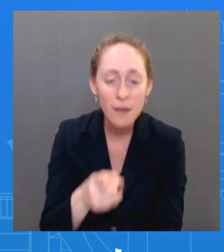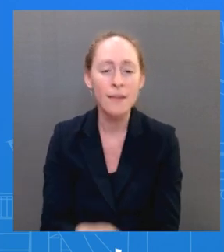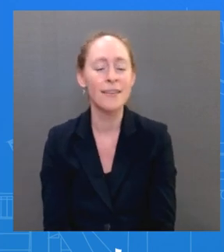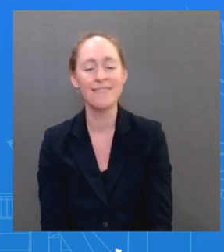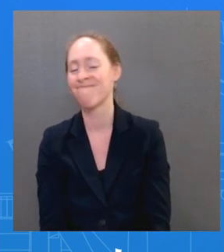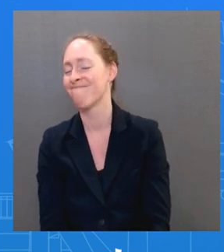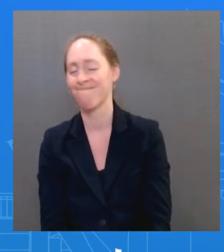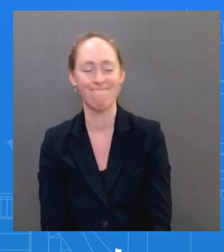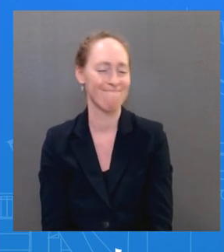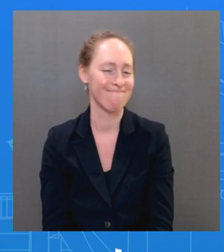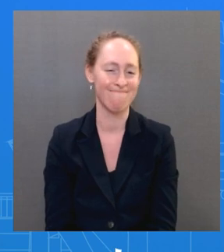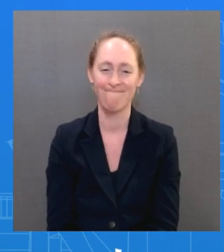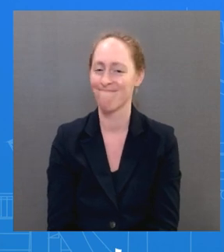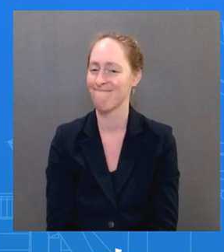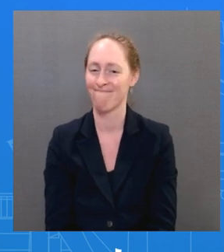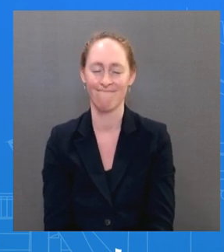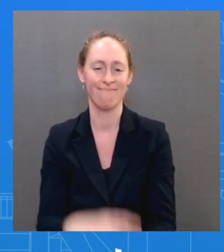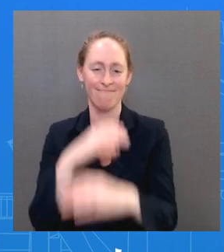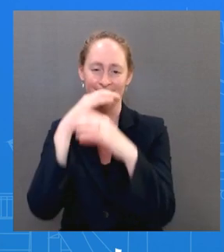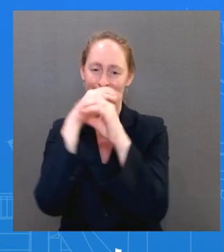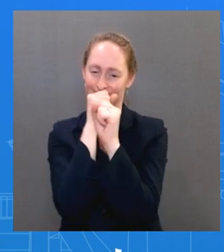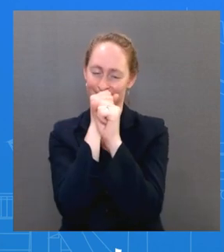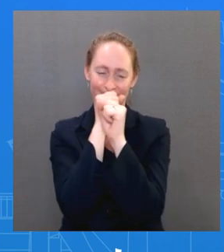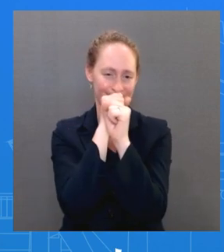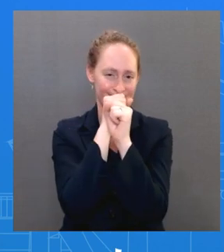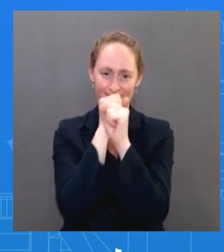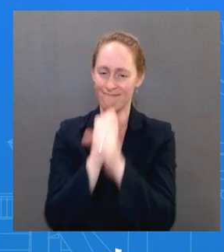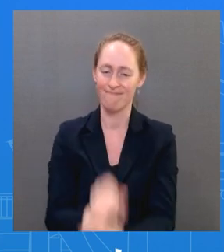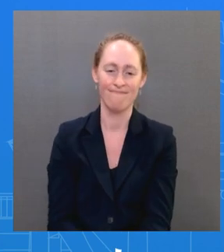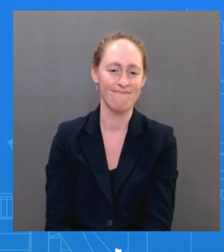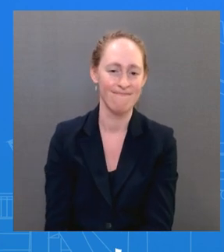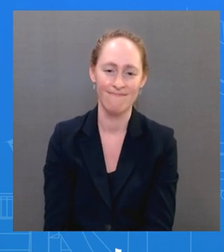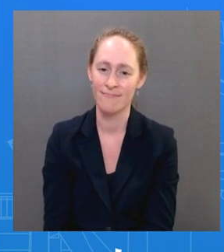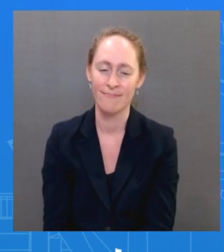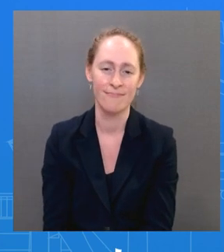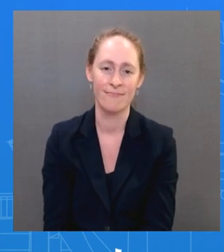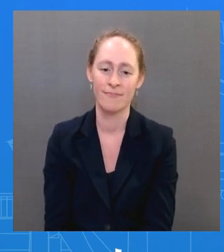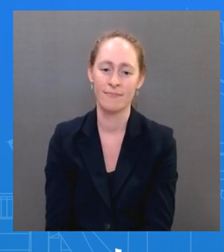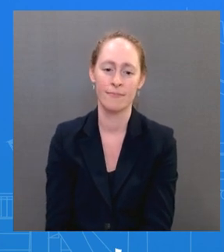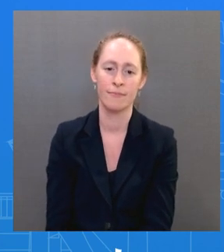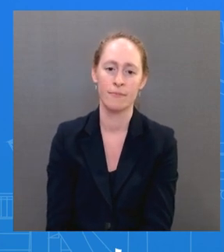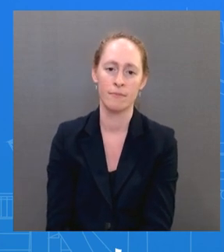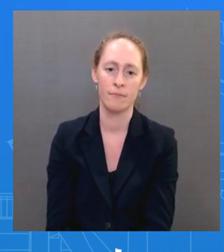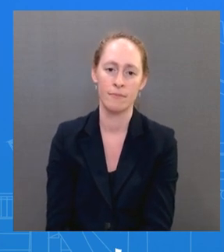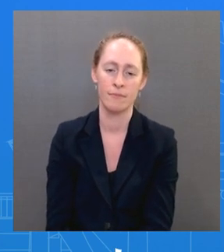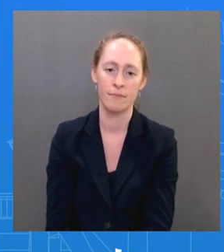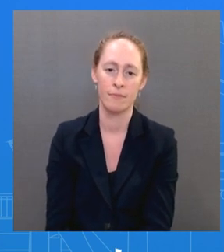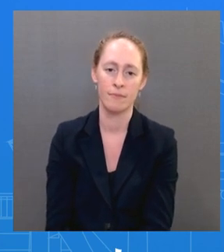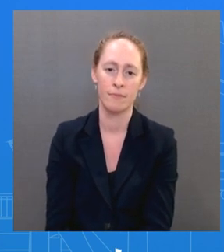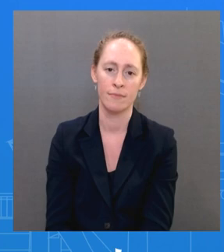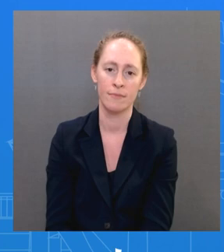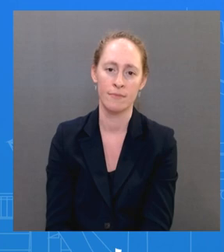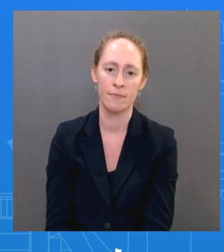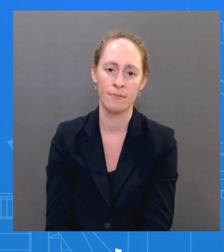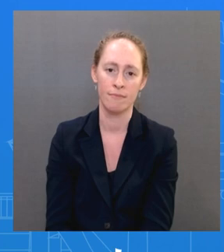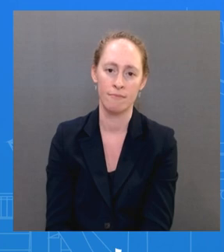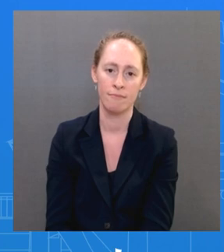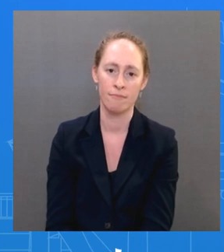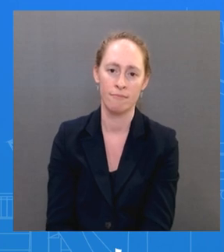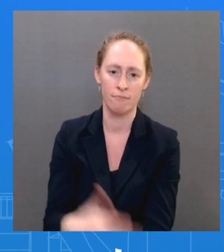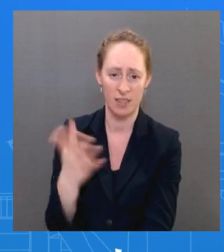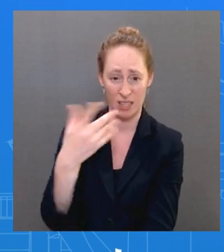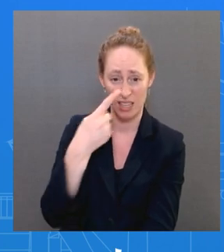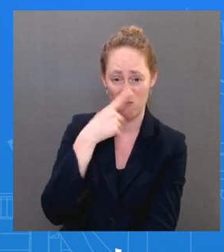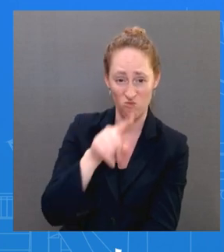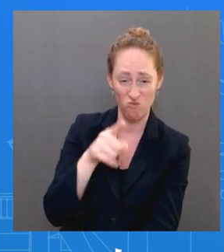private information or private detail on anybody. I want to get your reaction to Steve Bannon, but while we're on this topic, can I ask you, Dr. Jha, very quickly? We don't know